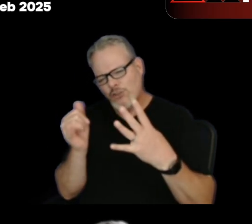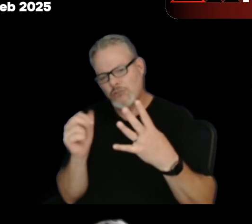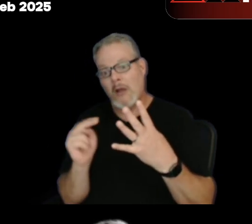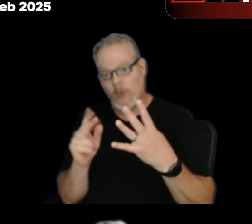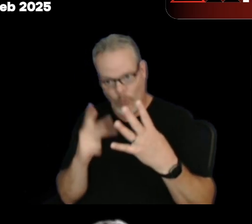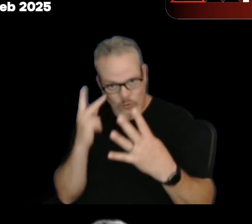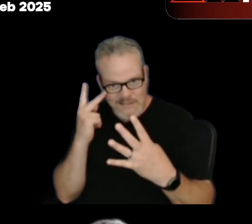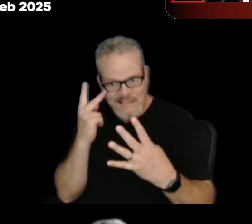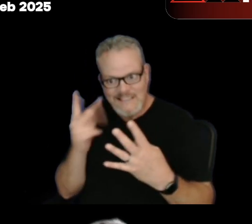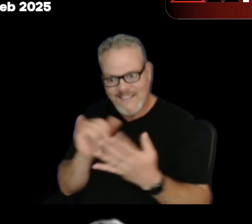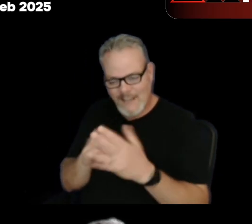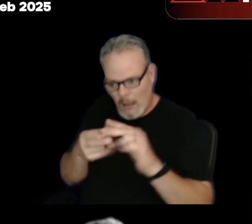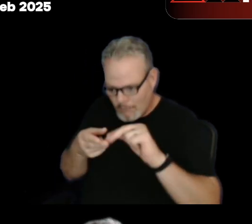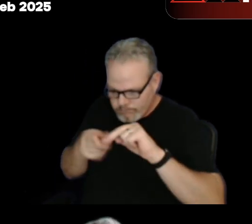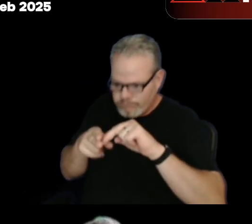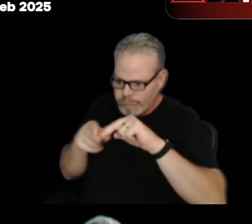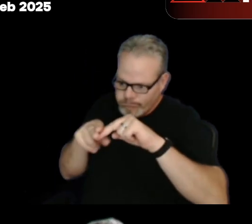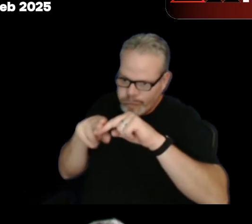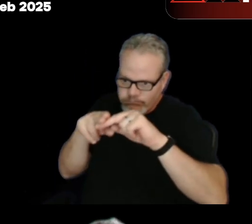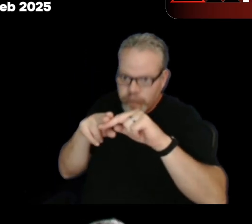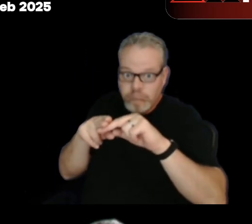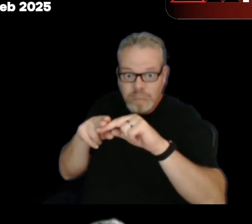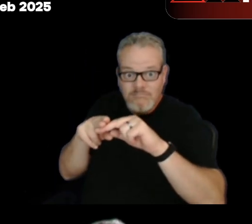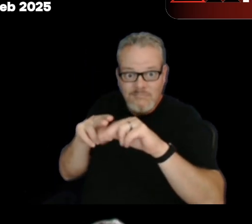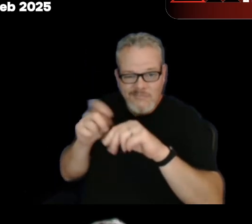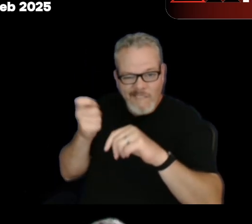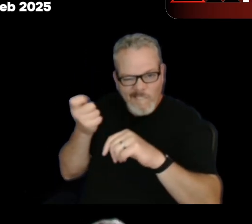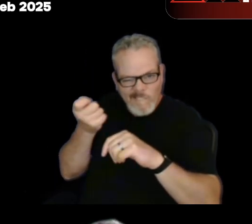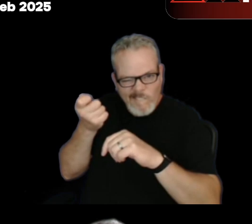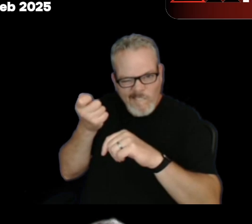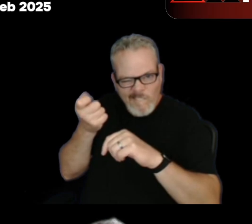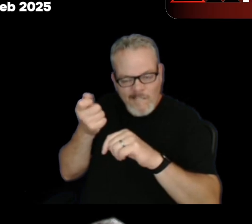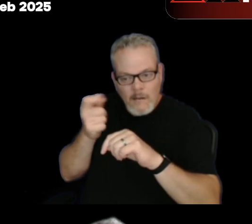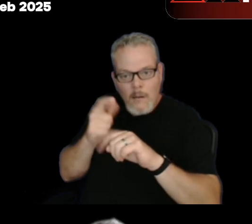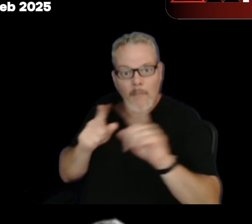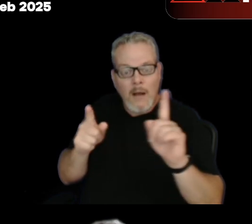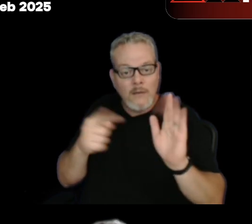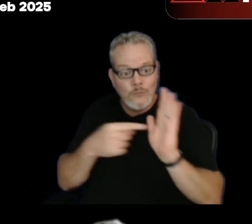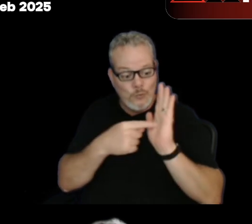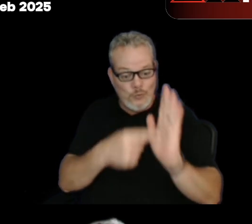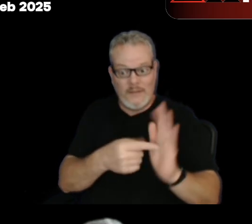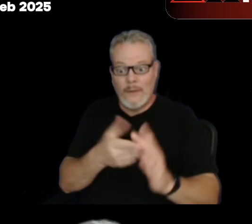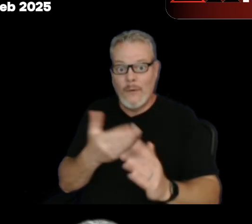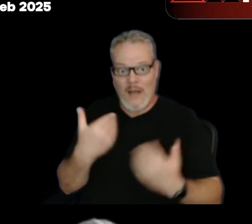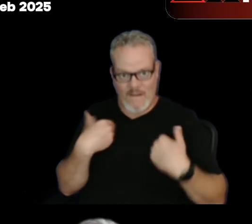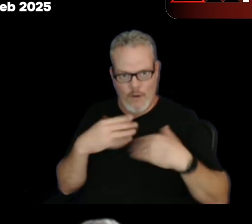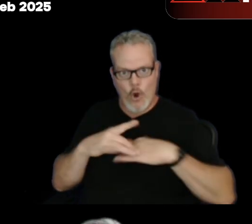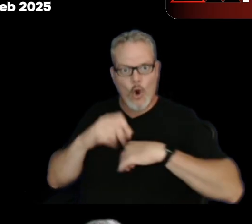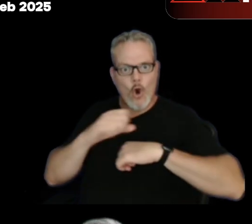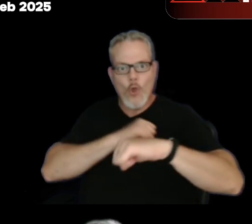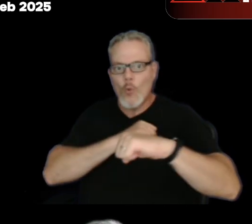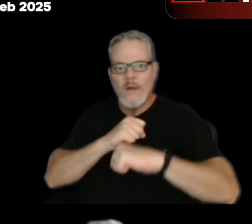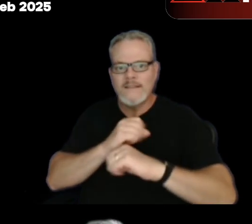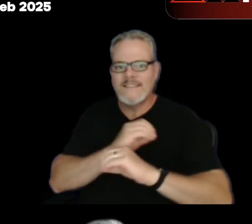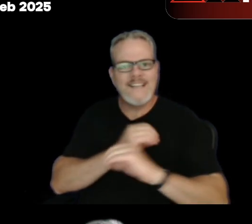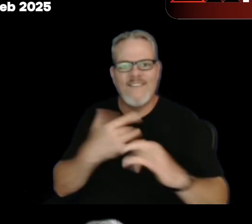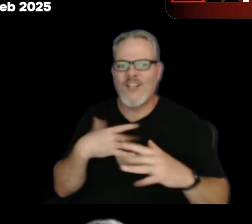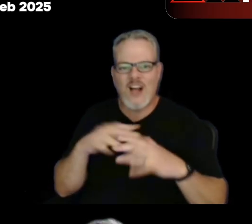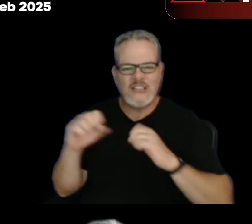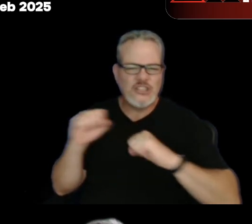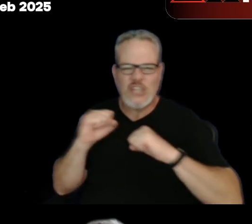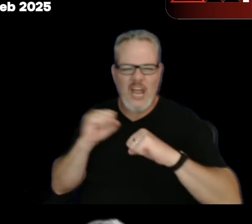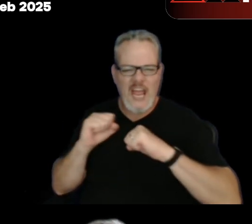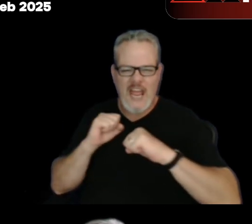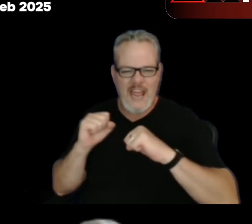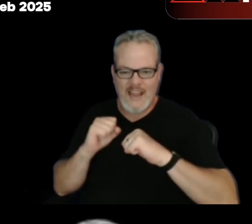uplift coming up here. But as we just showed you with the earthquakes, this is happening without much seismicity. So for now, this is a